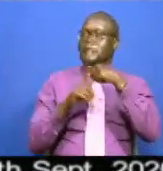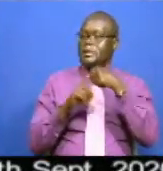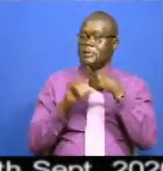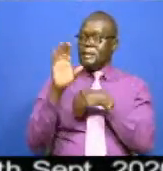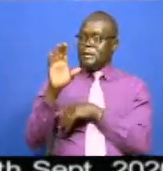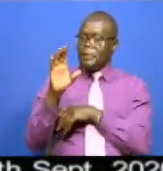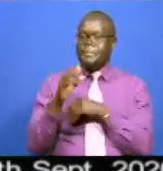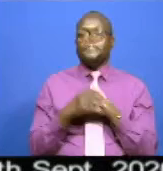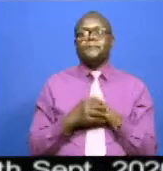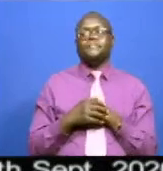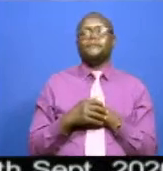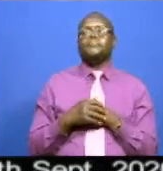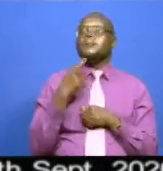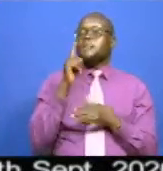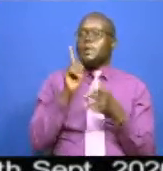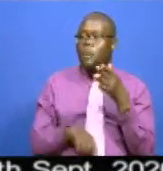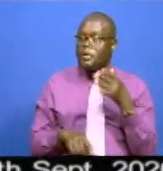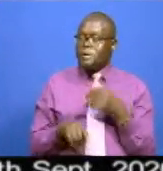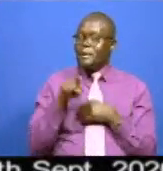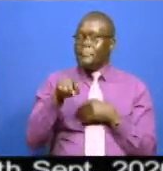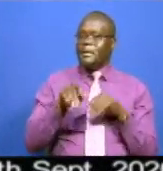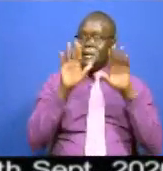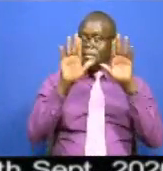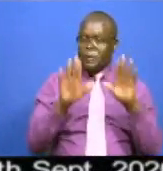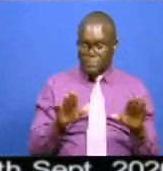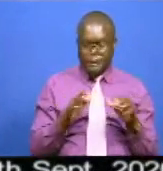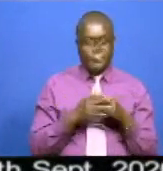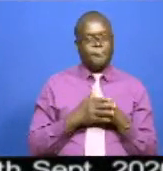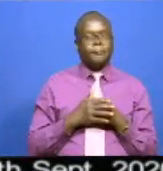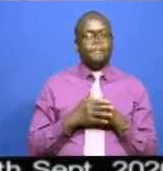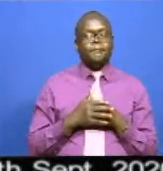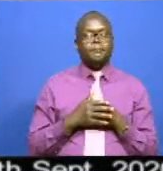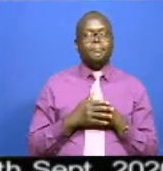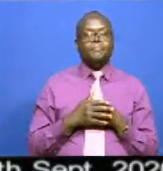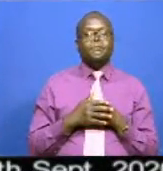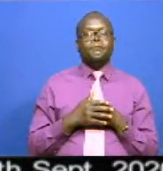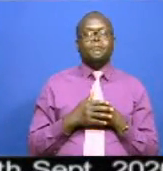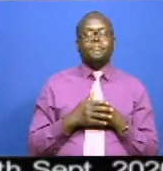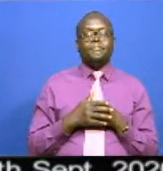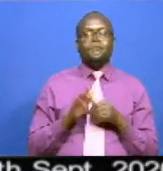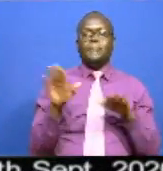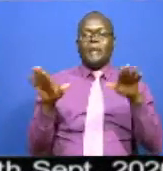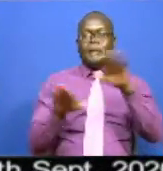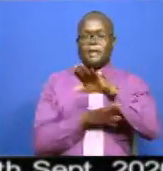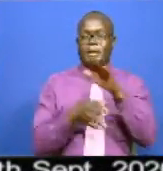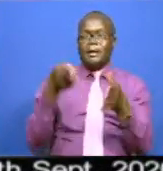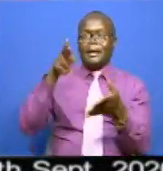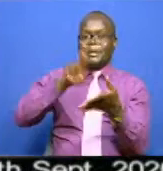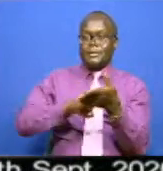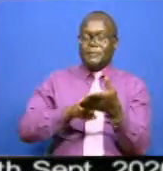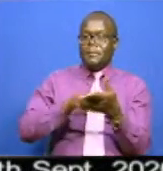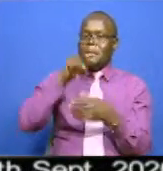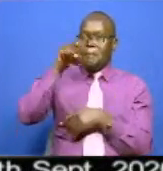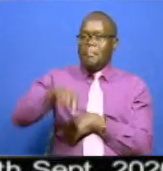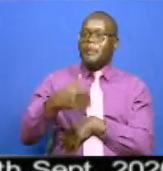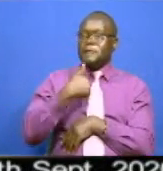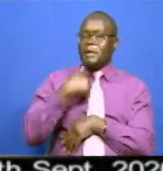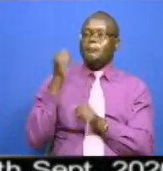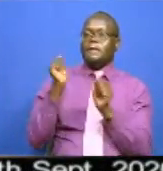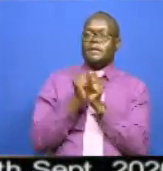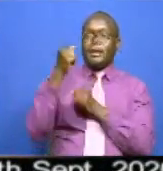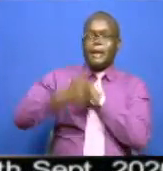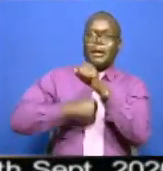33(6)(c) then says, and this is important, that in the case of an assistant registrar has at least 10